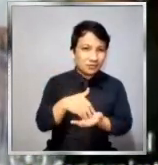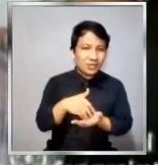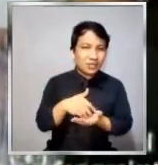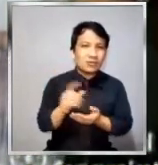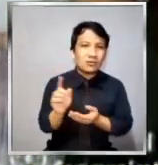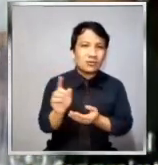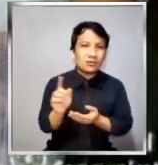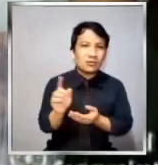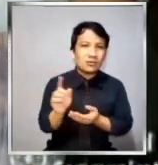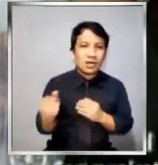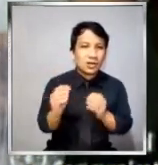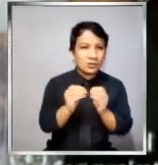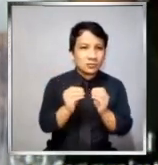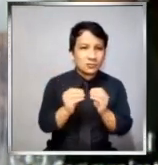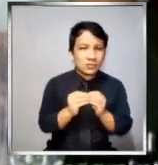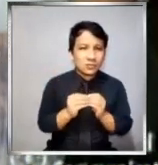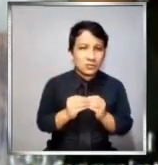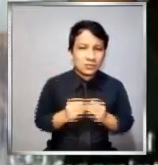35,040